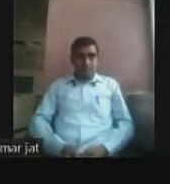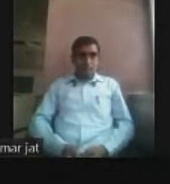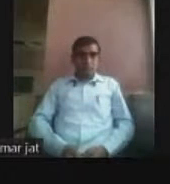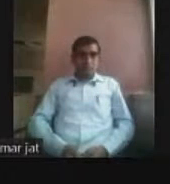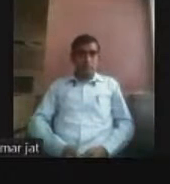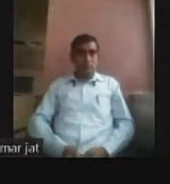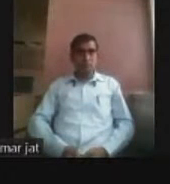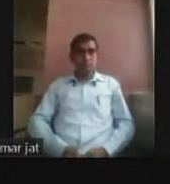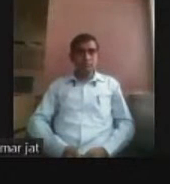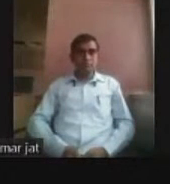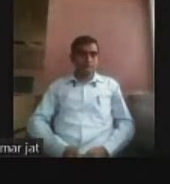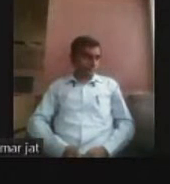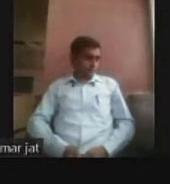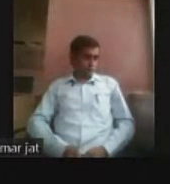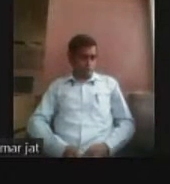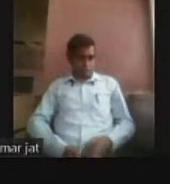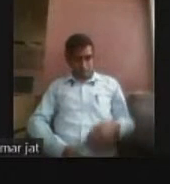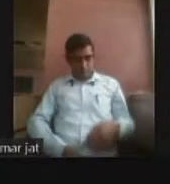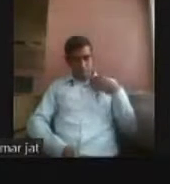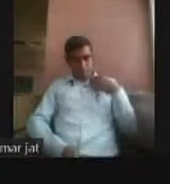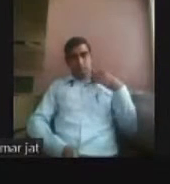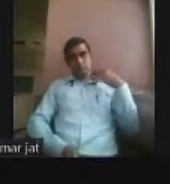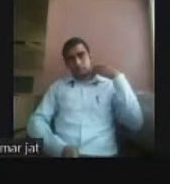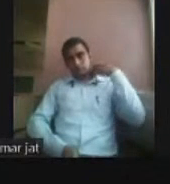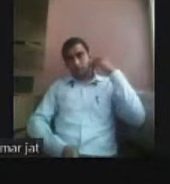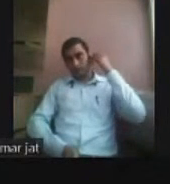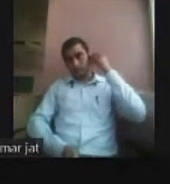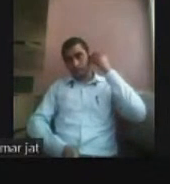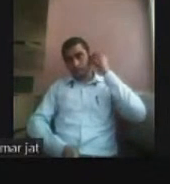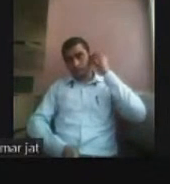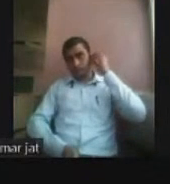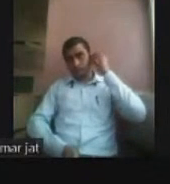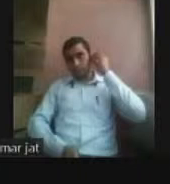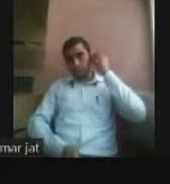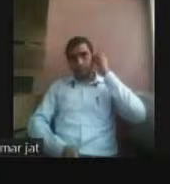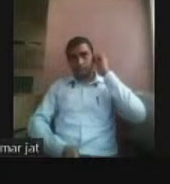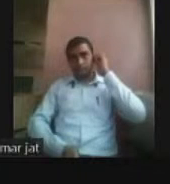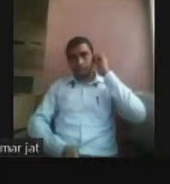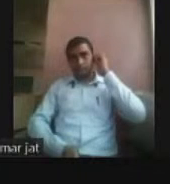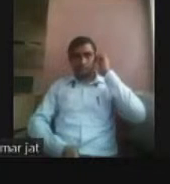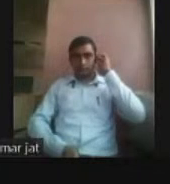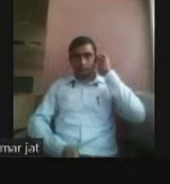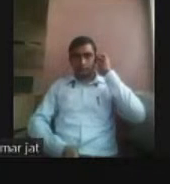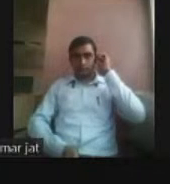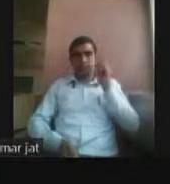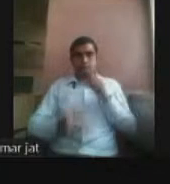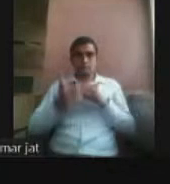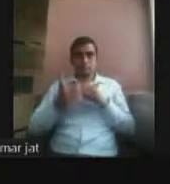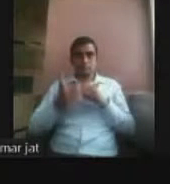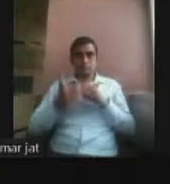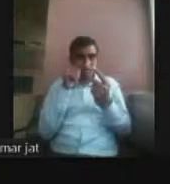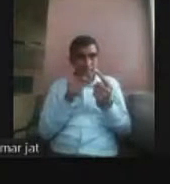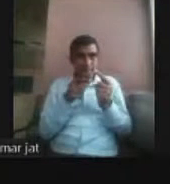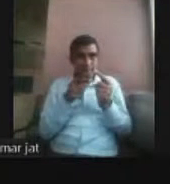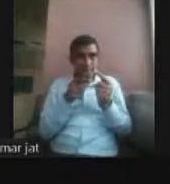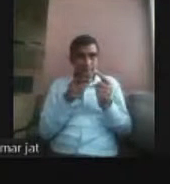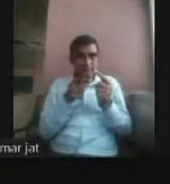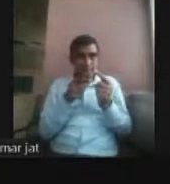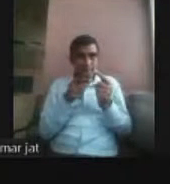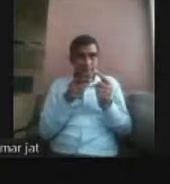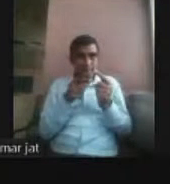to meet their needs, and hence it could not be managed properly, and hence